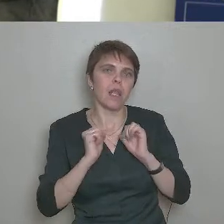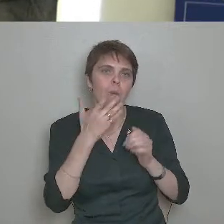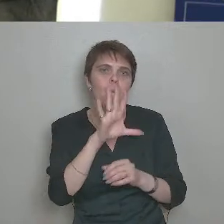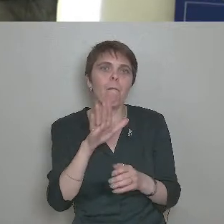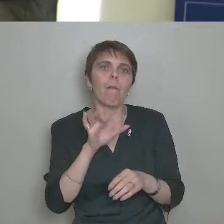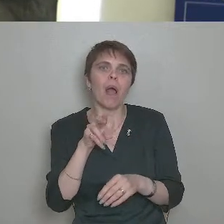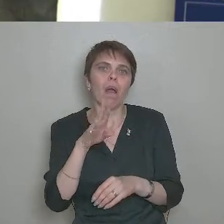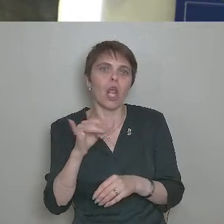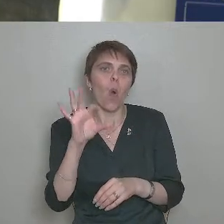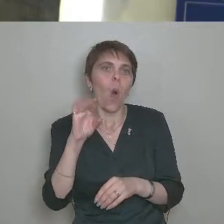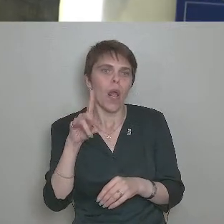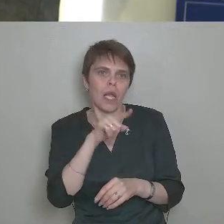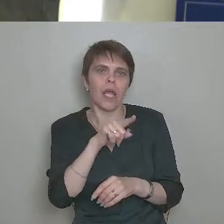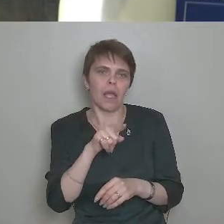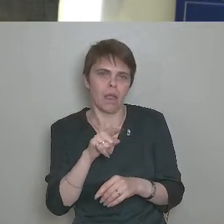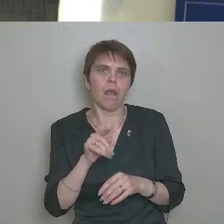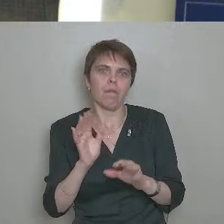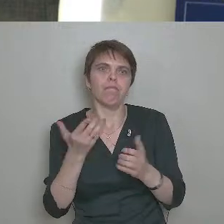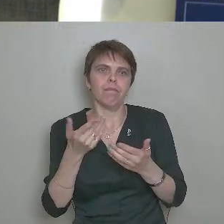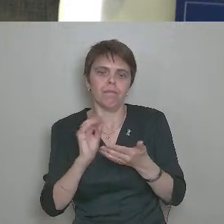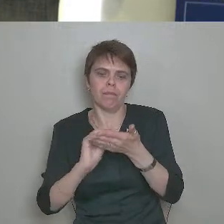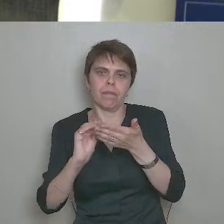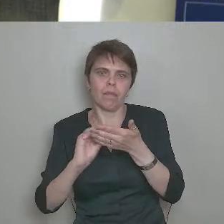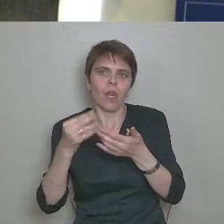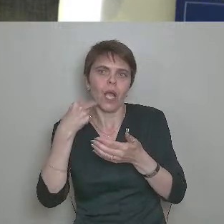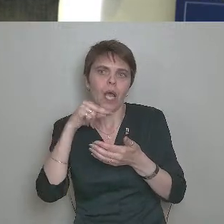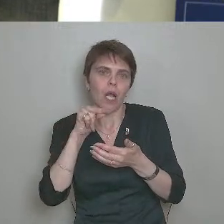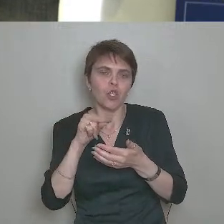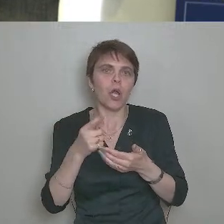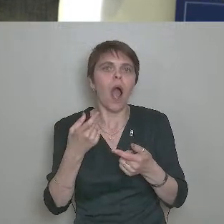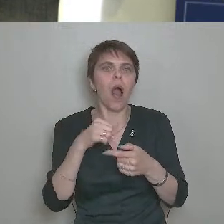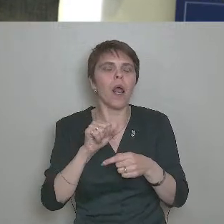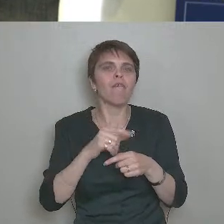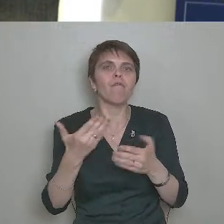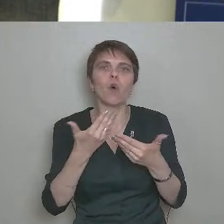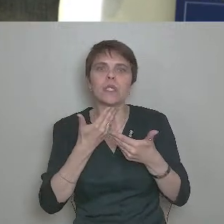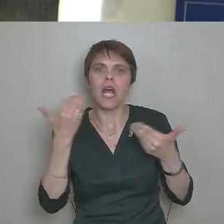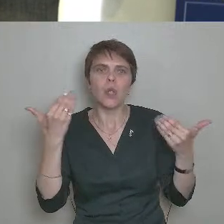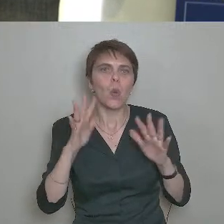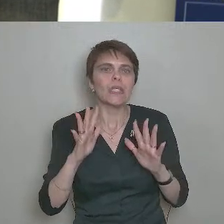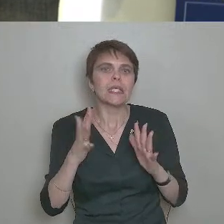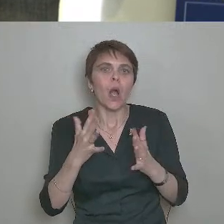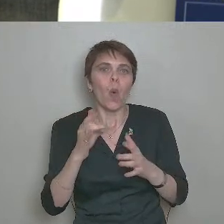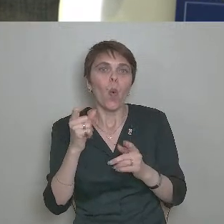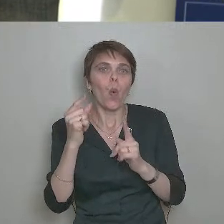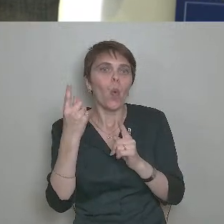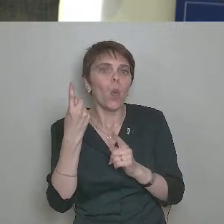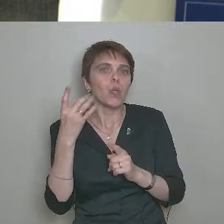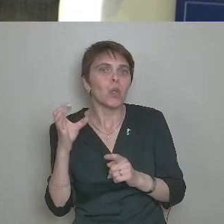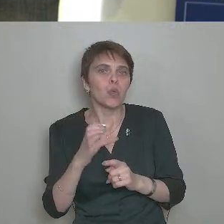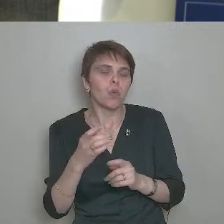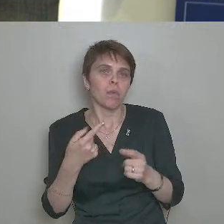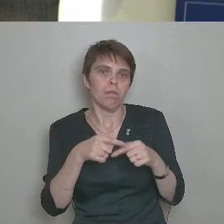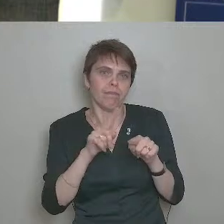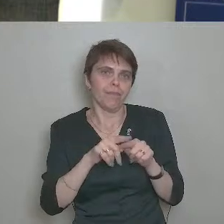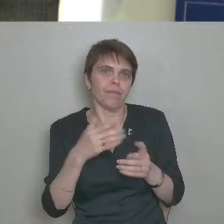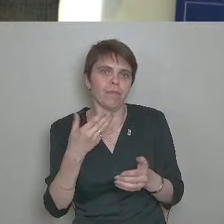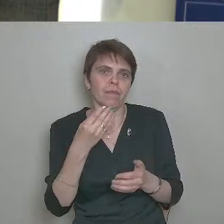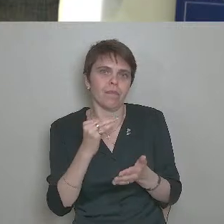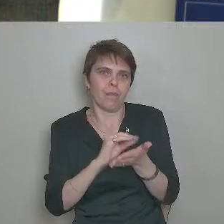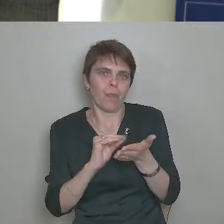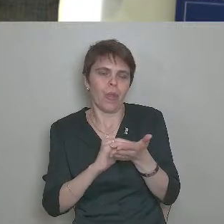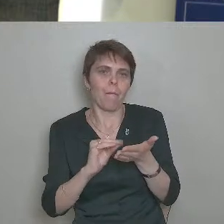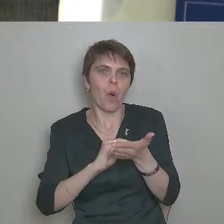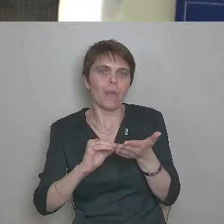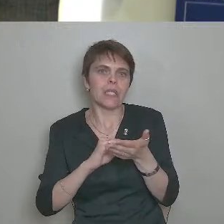but thanks to Olga's efforts, it was a little bit softened. It was last-minute amendment, thanks